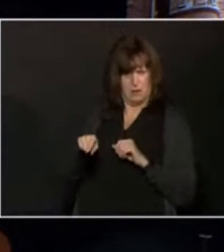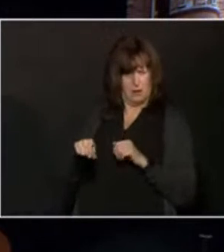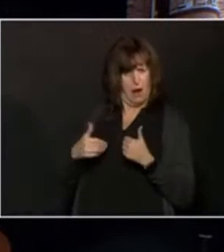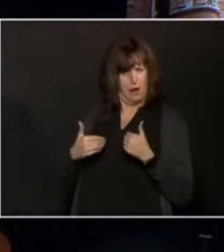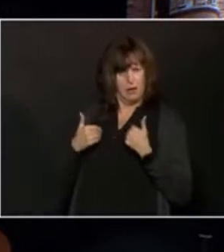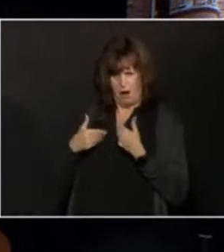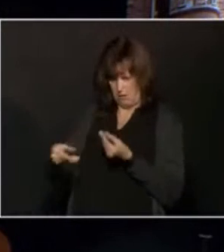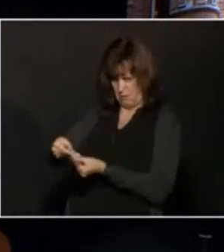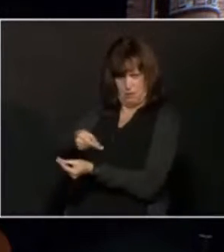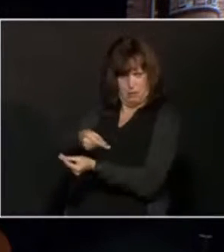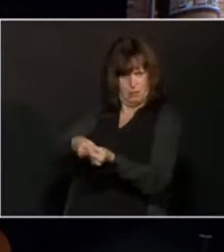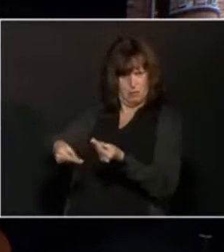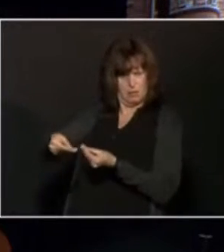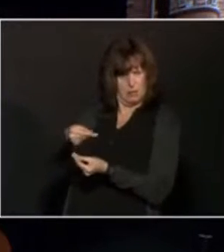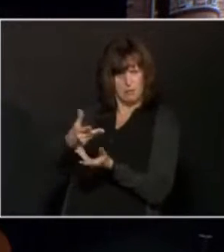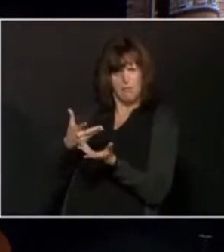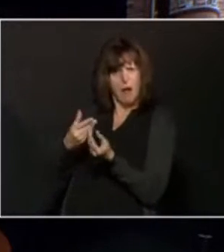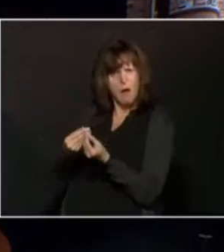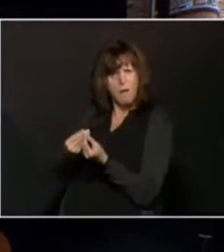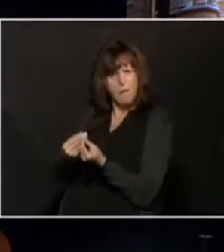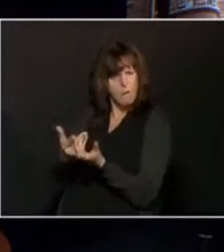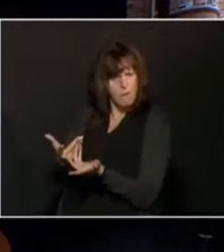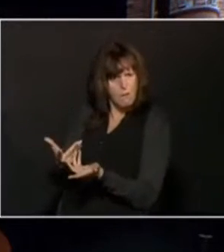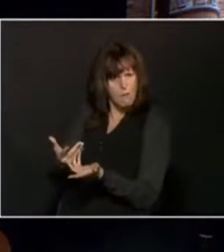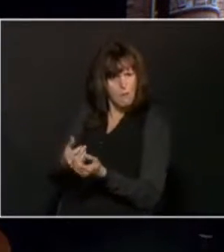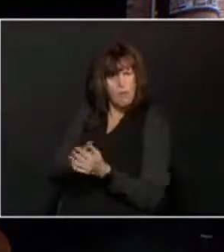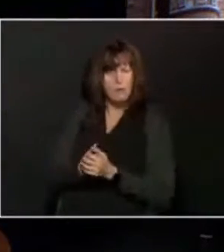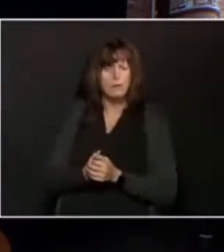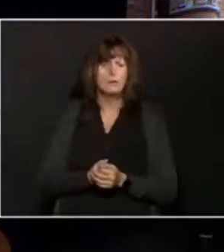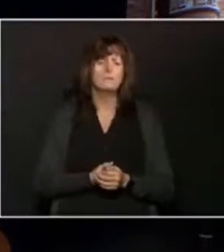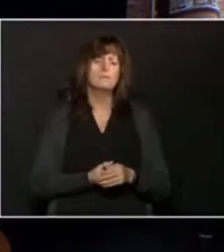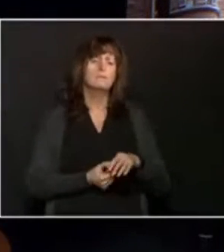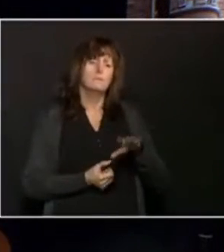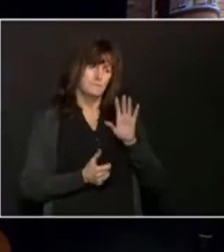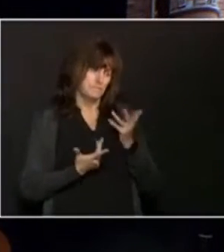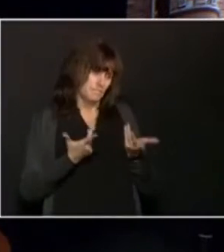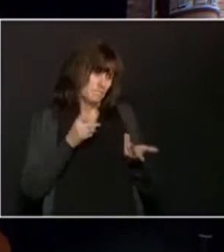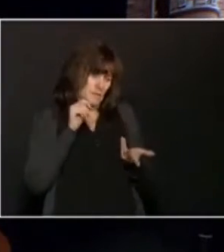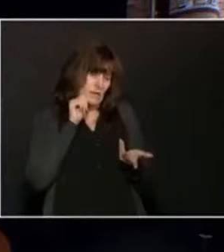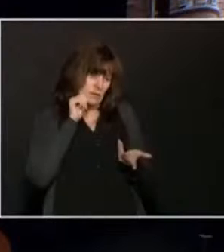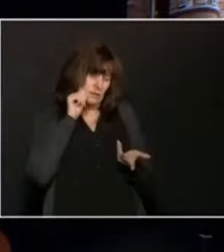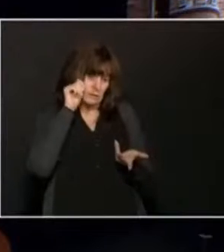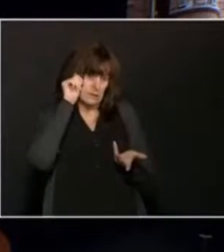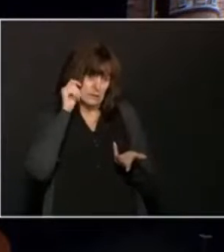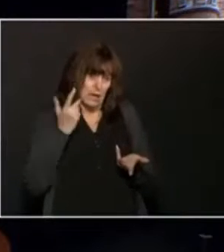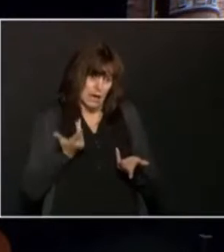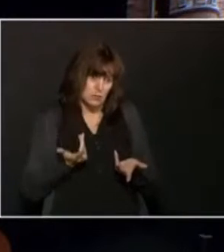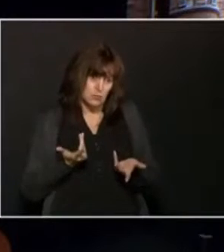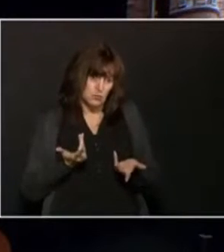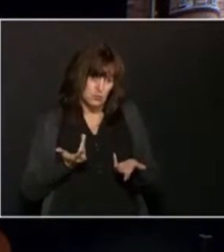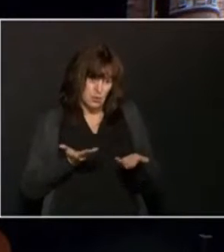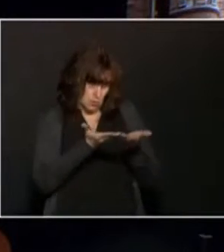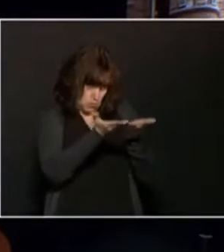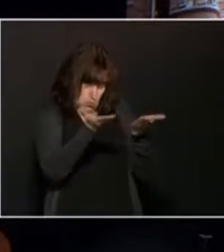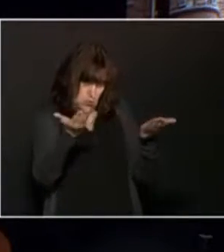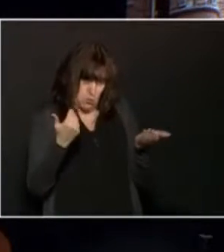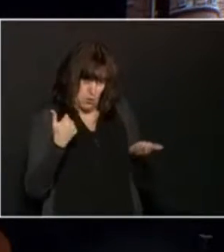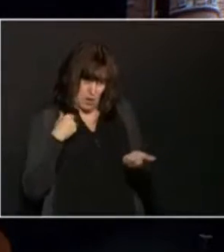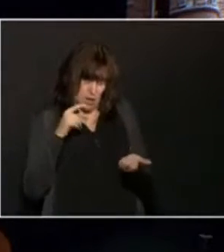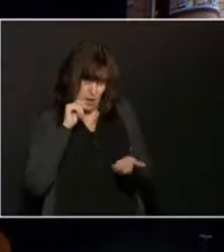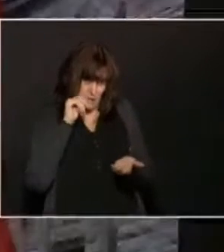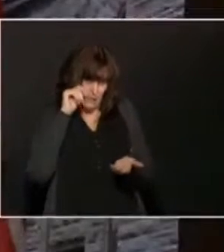Yeah, basically these are teenagers, and anybody who's had a teenager knows how hard it is